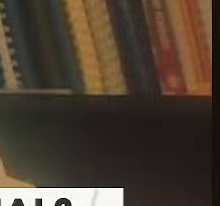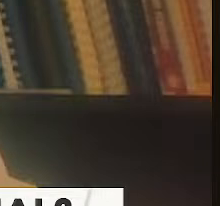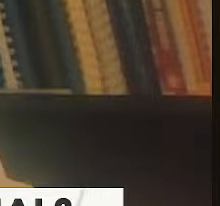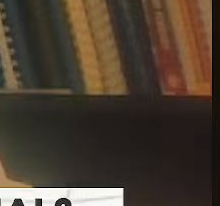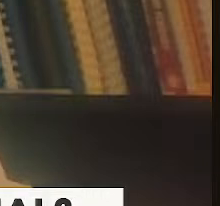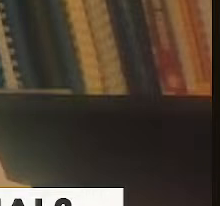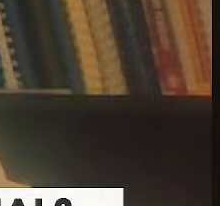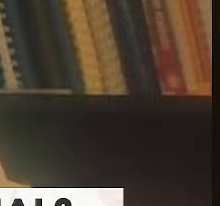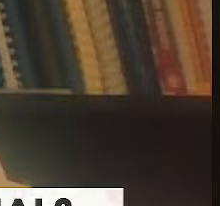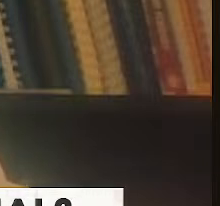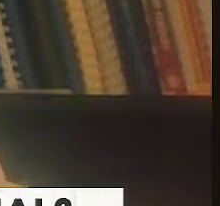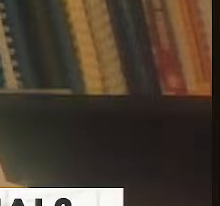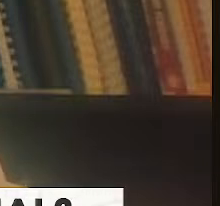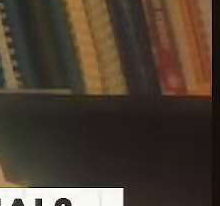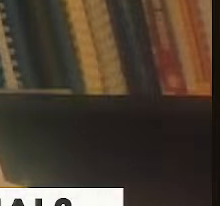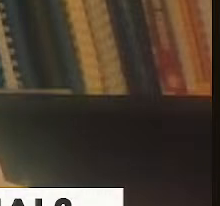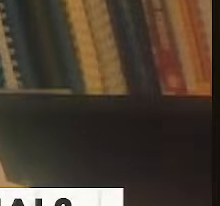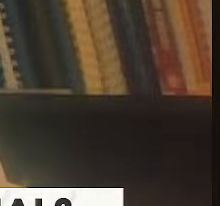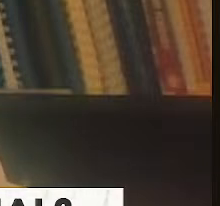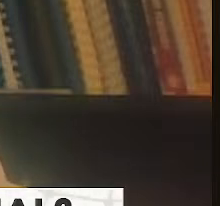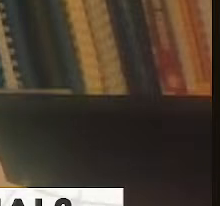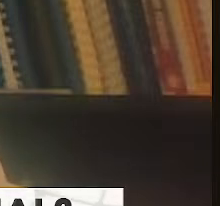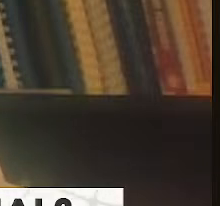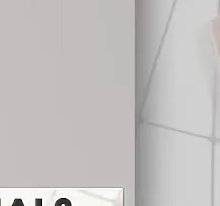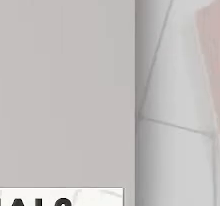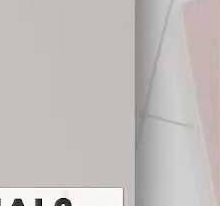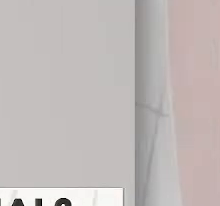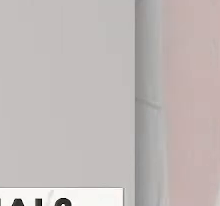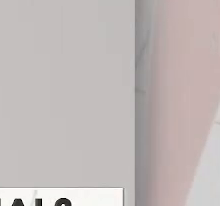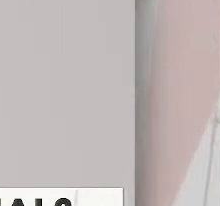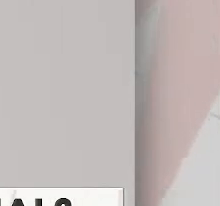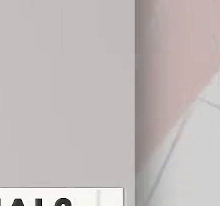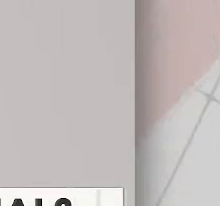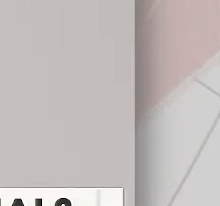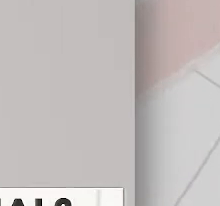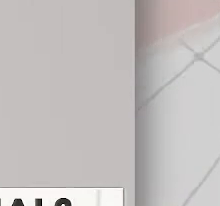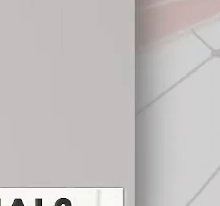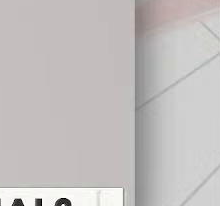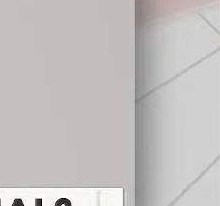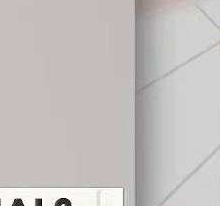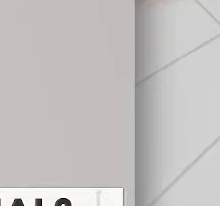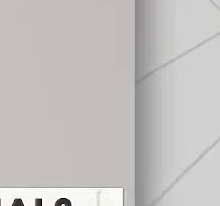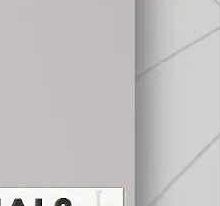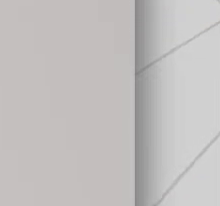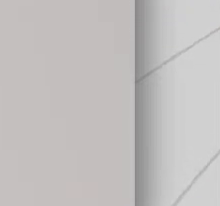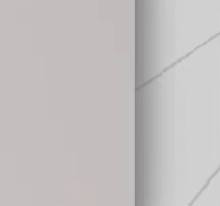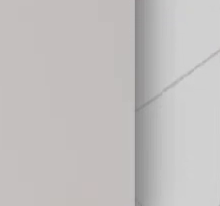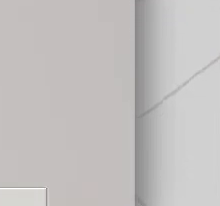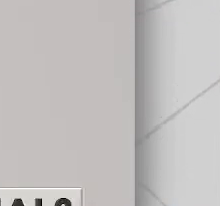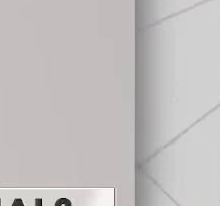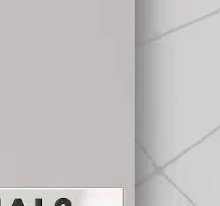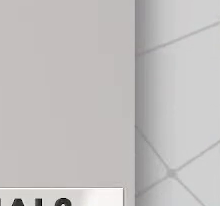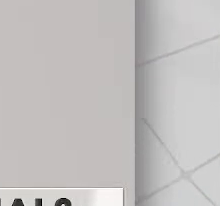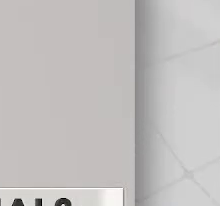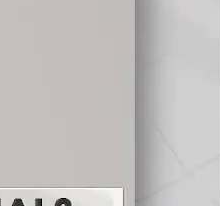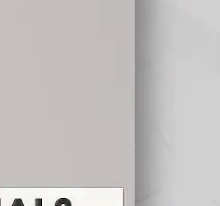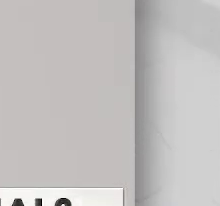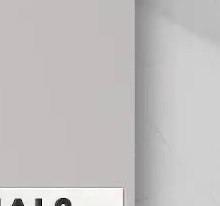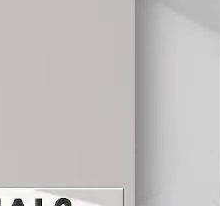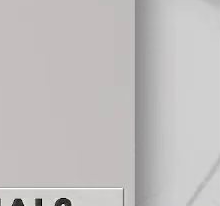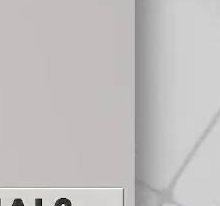serious violation of the Constitution, gross misconduct, physical and mental incapacity,